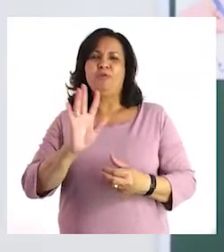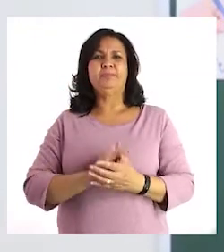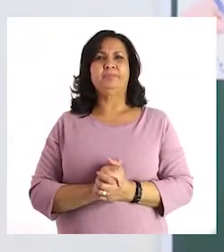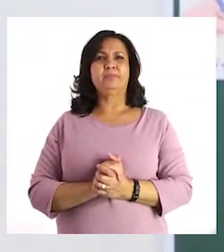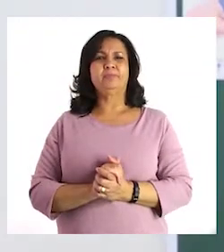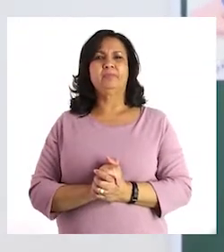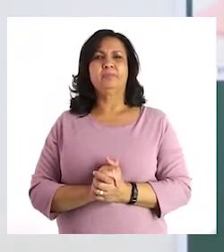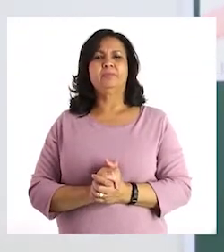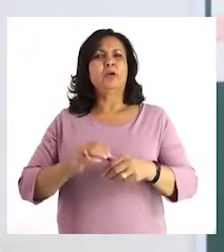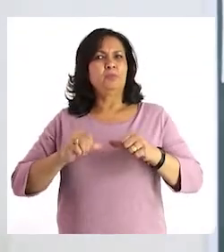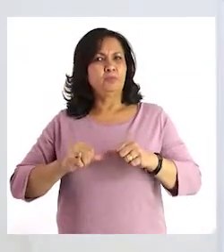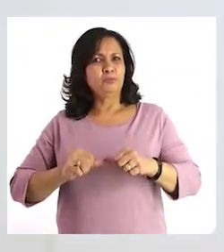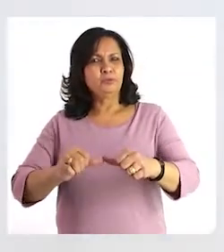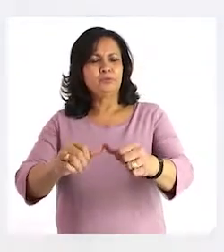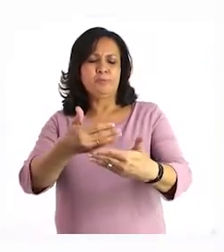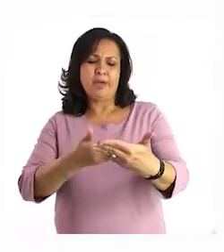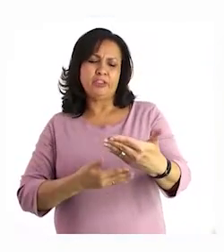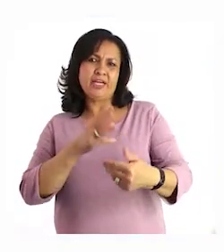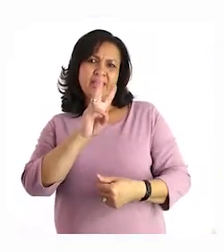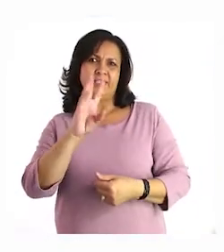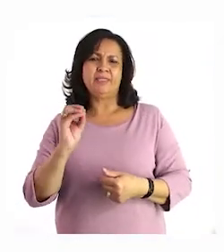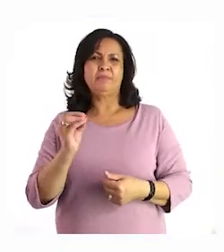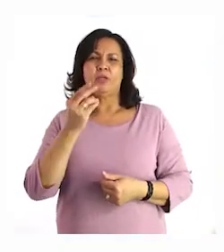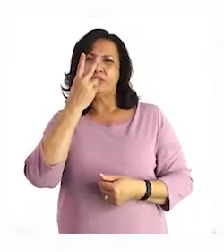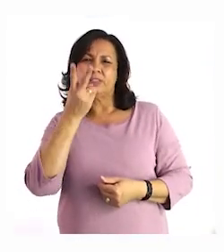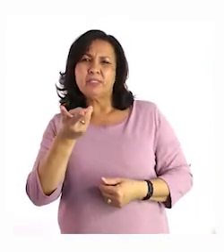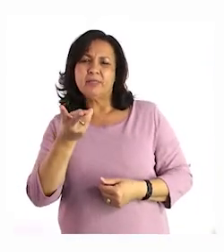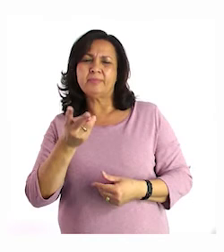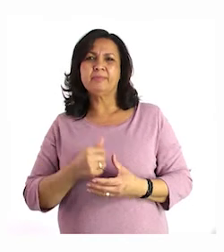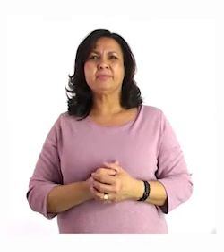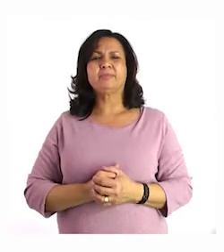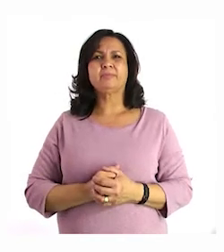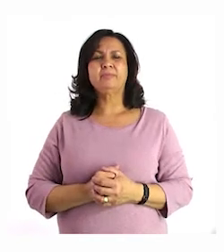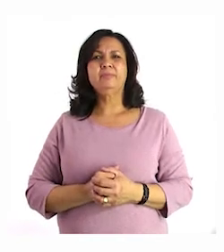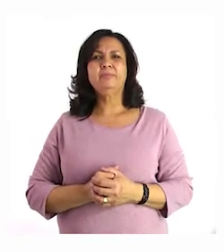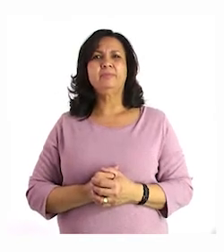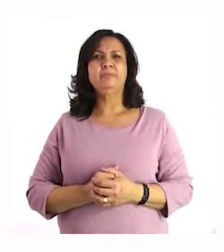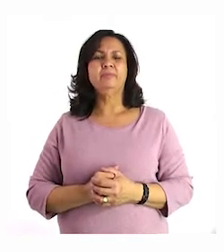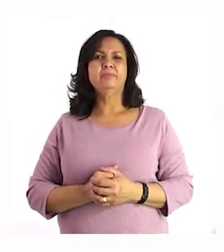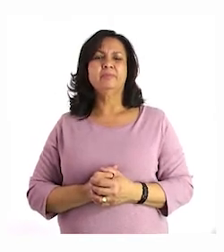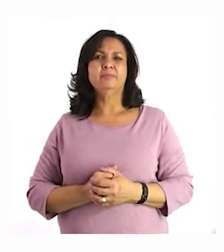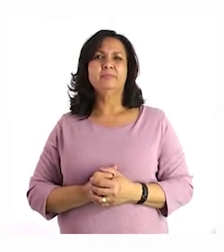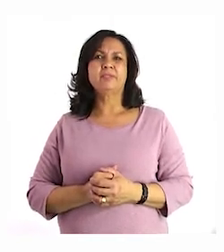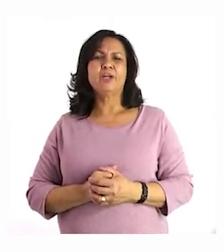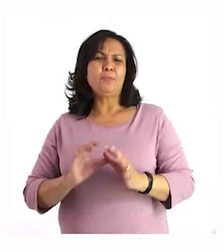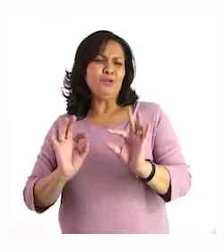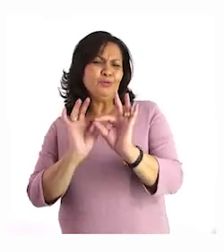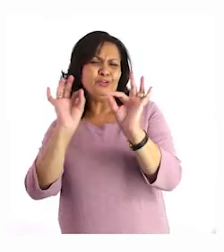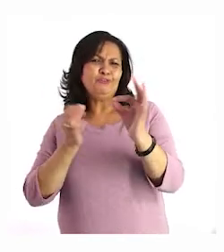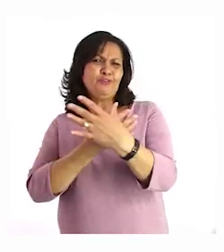Now, if you move to page 30, you'll see on page 30, look at the